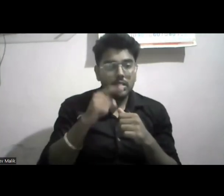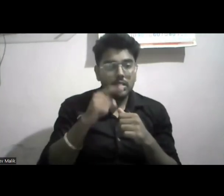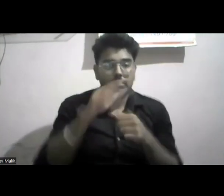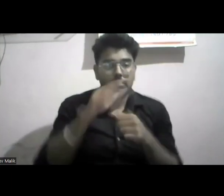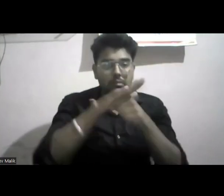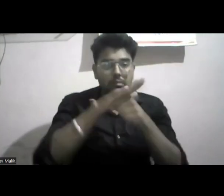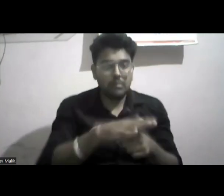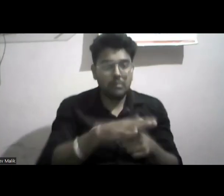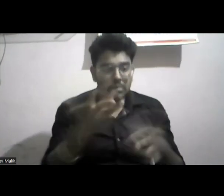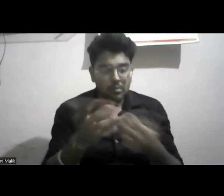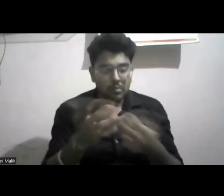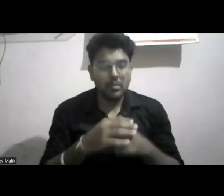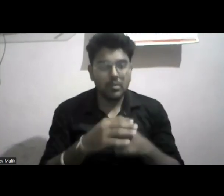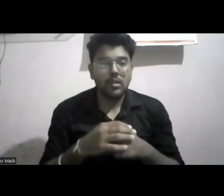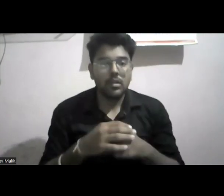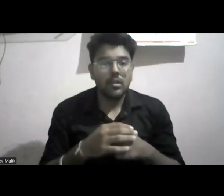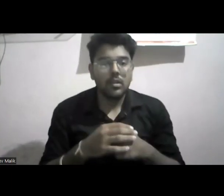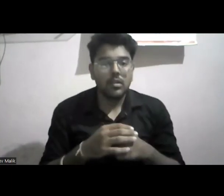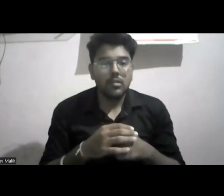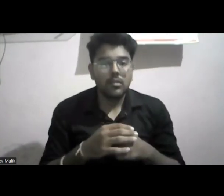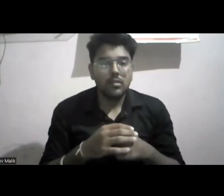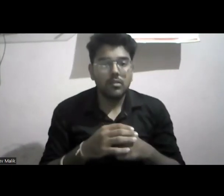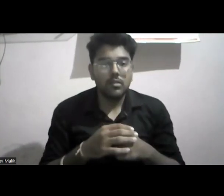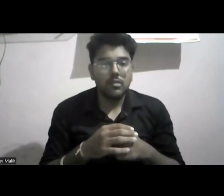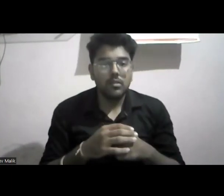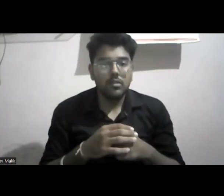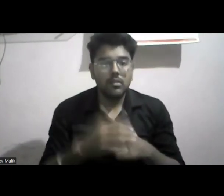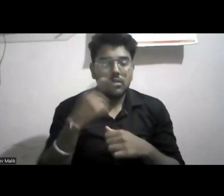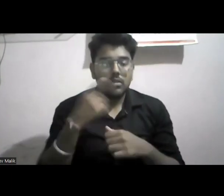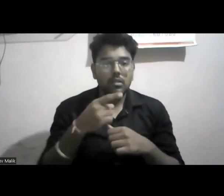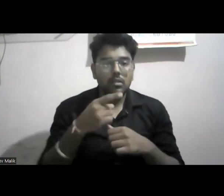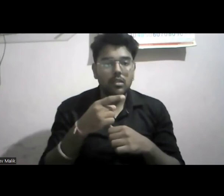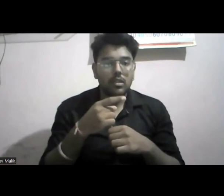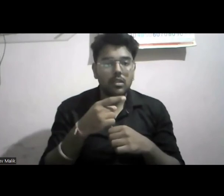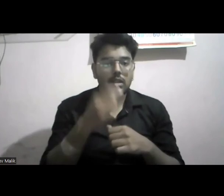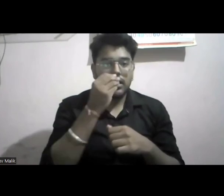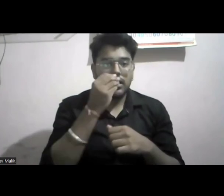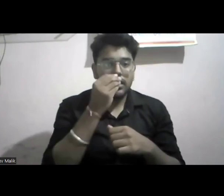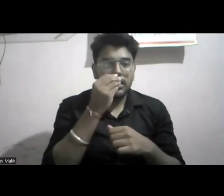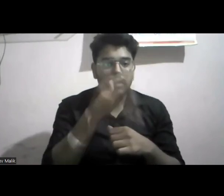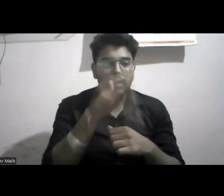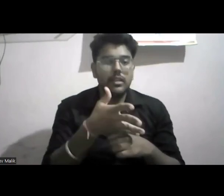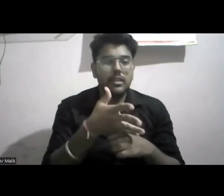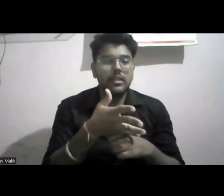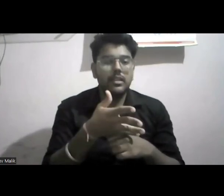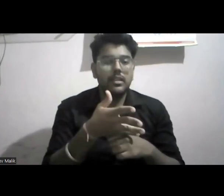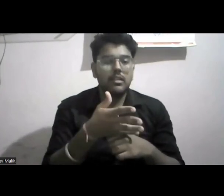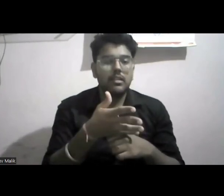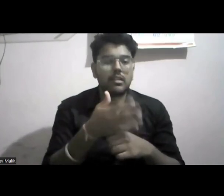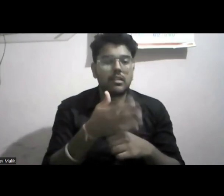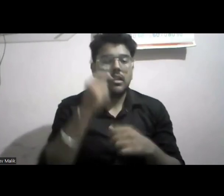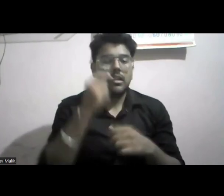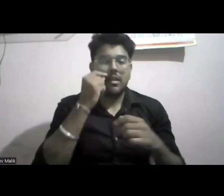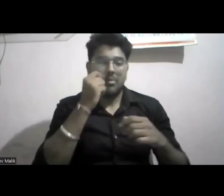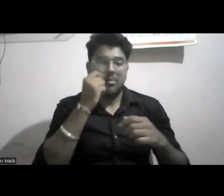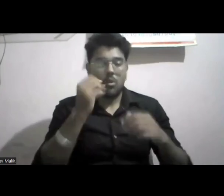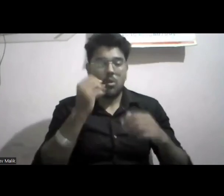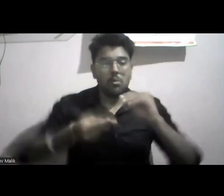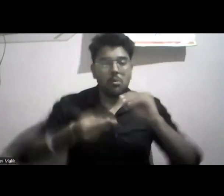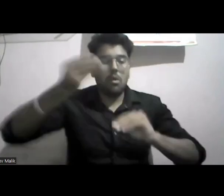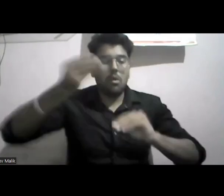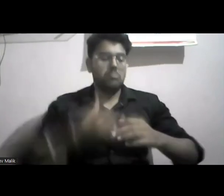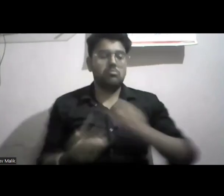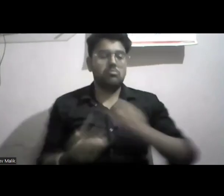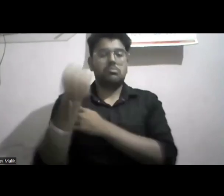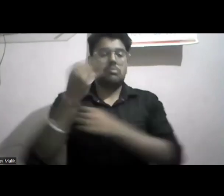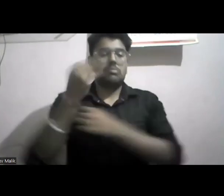how, you know, they become an easy prey to this idea of gender-based violence. And